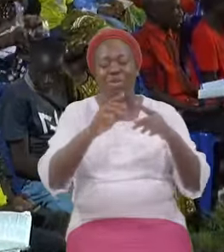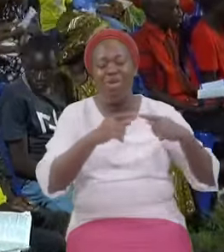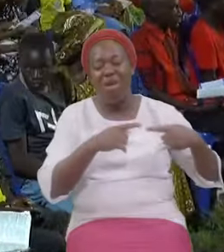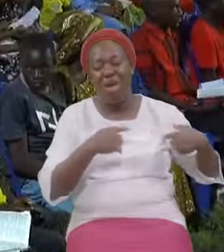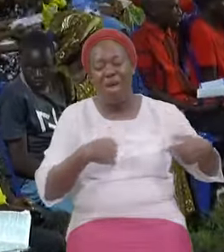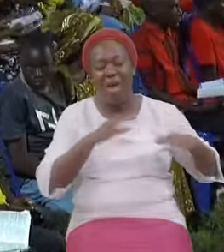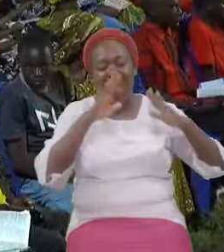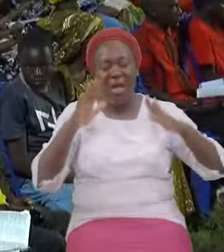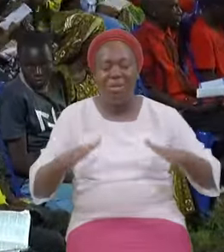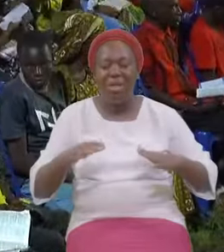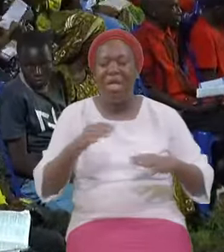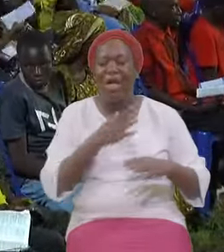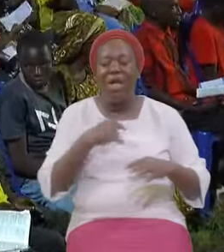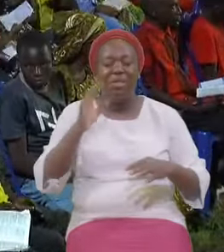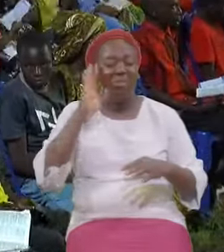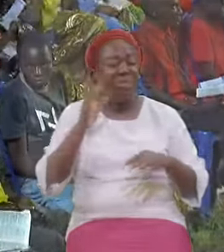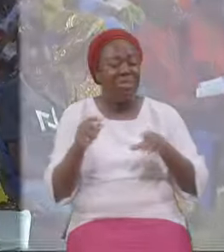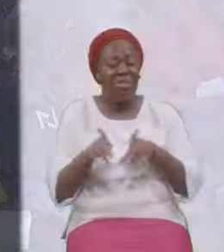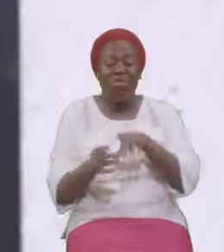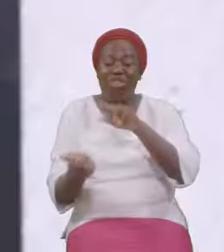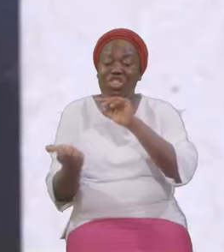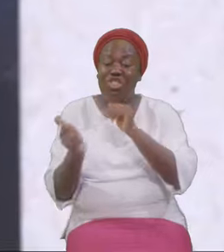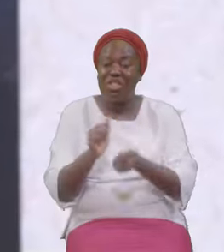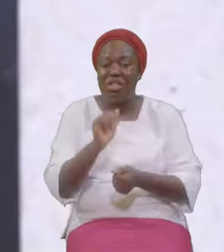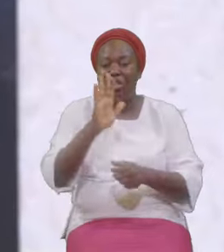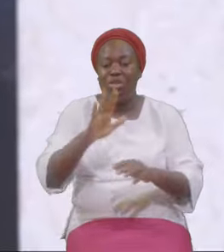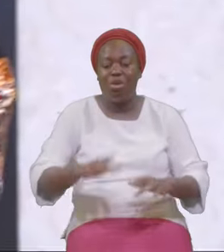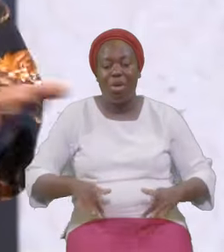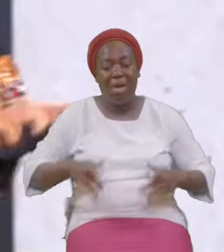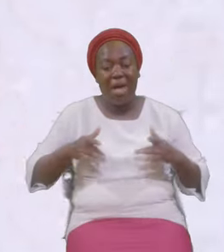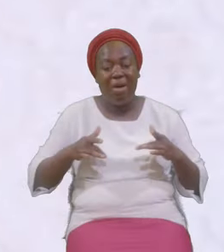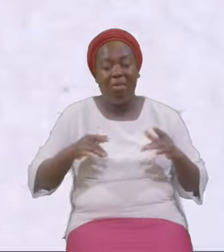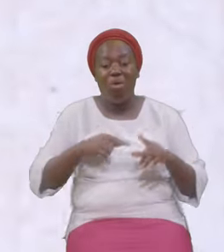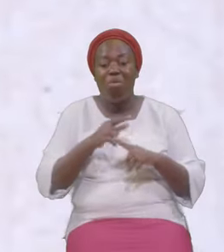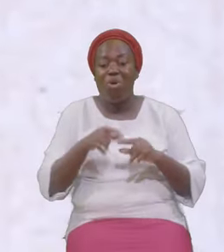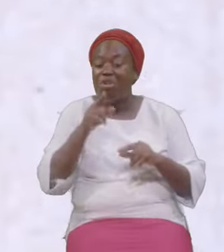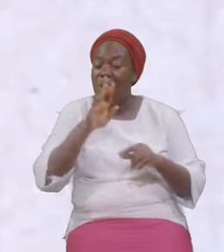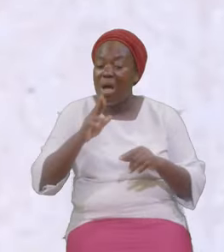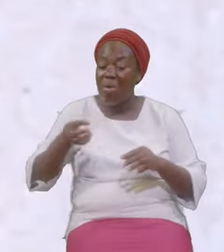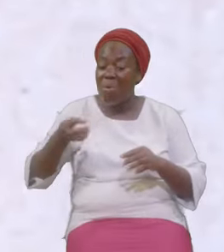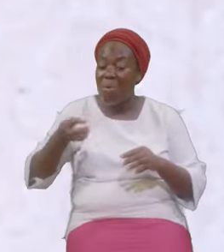so change your life. Where you were wicked, you will now be